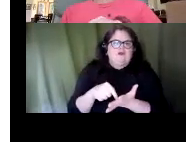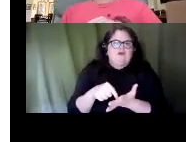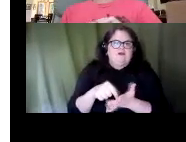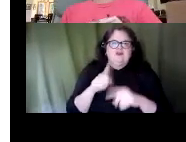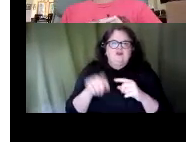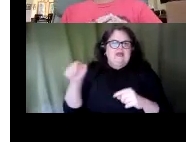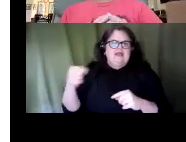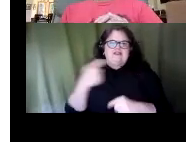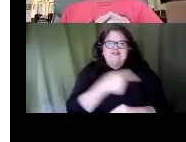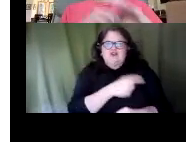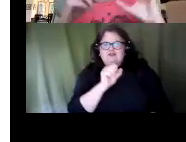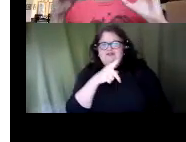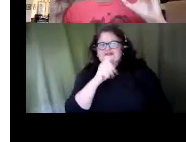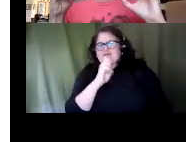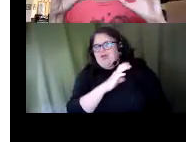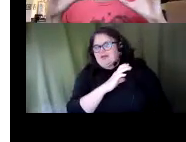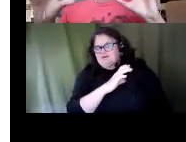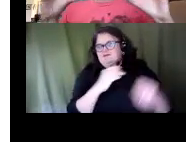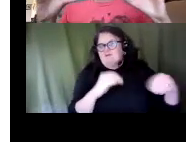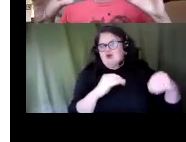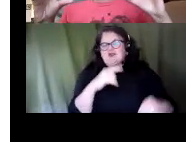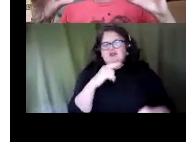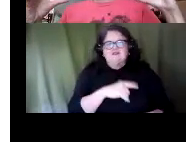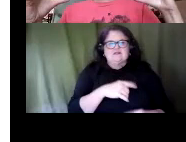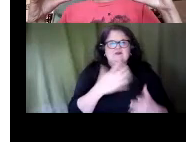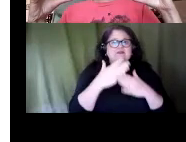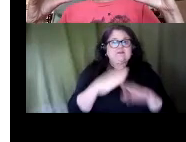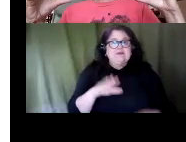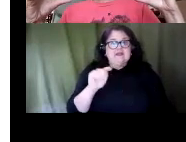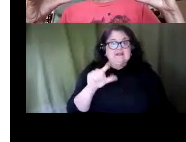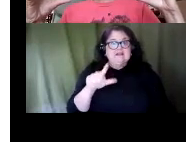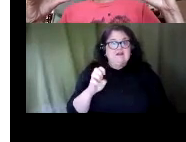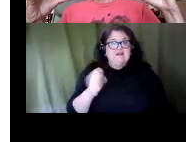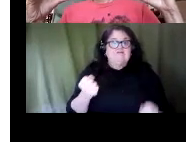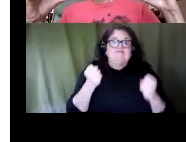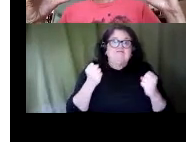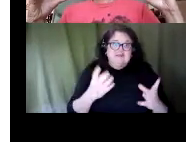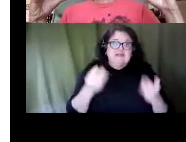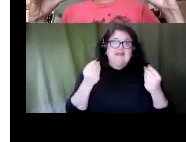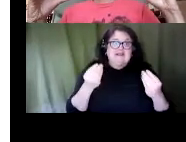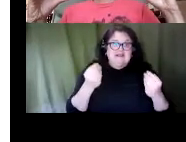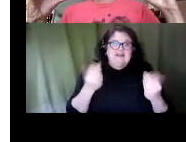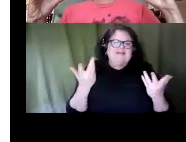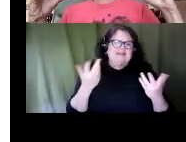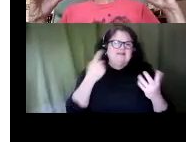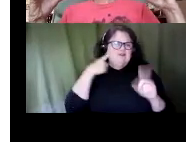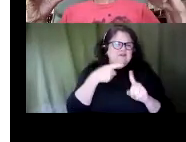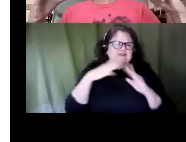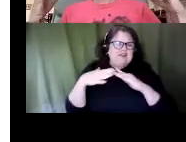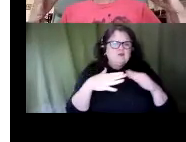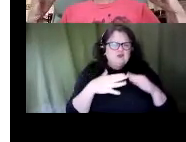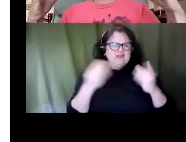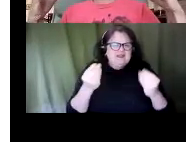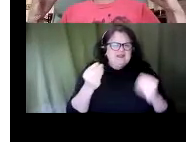the speculative market. And so this form of splitting title is how a lot of land trusts, specifically community land trusts that tend to